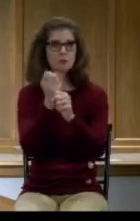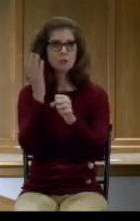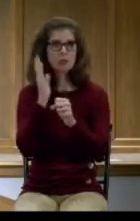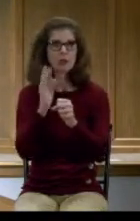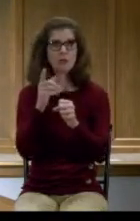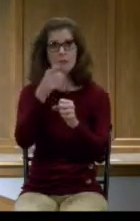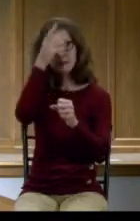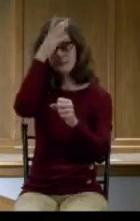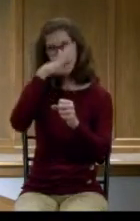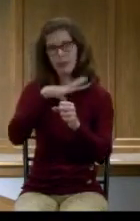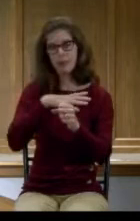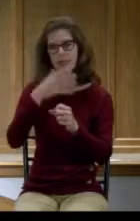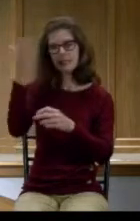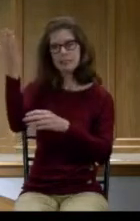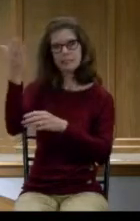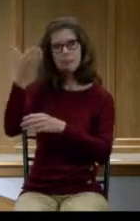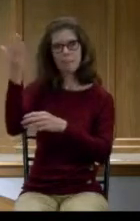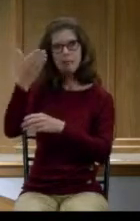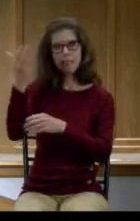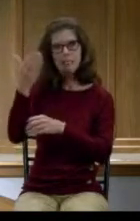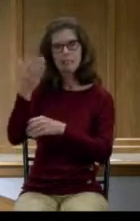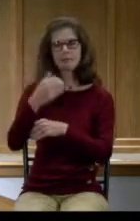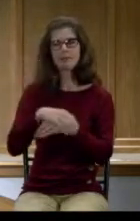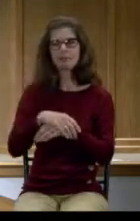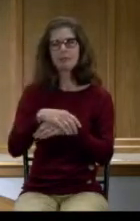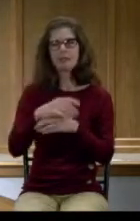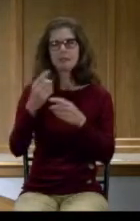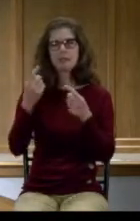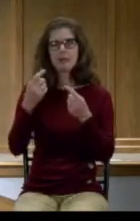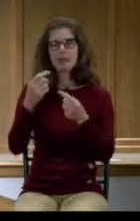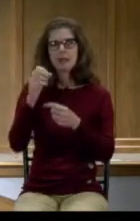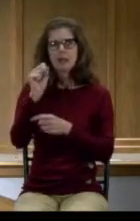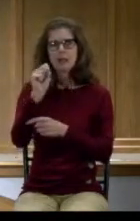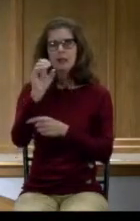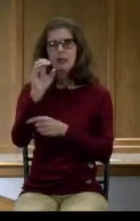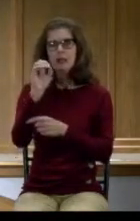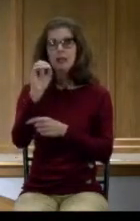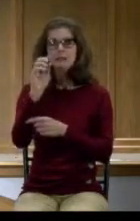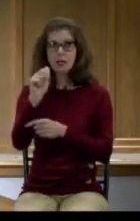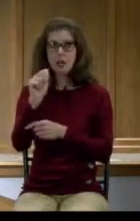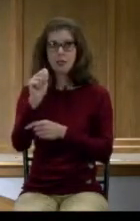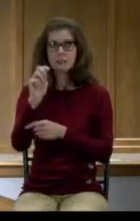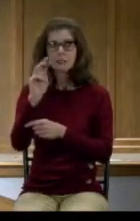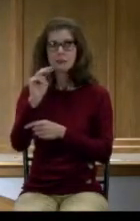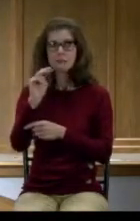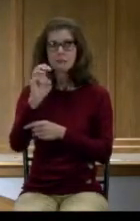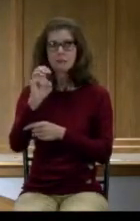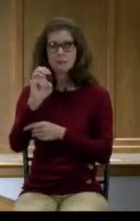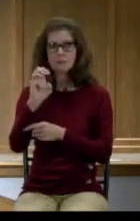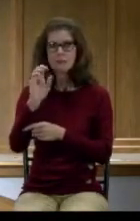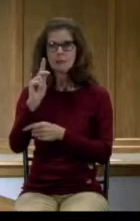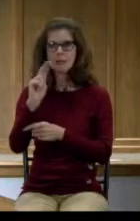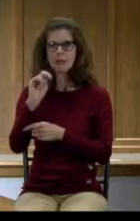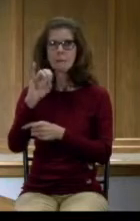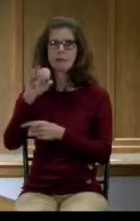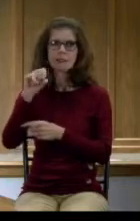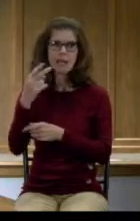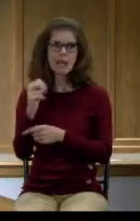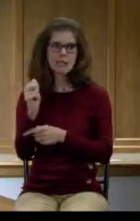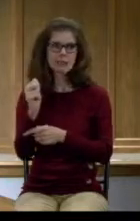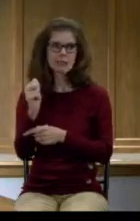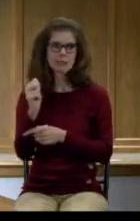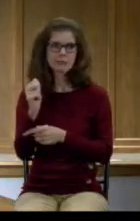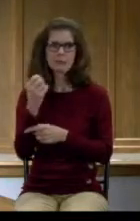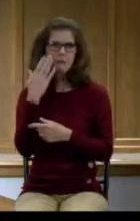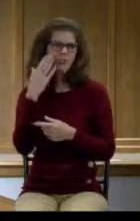speaking at Oklahoma Christian at a luncheon. Now, a lot of you aren't going to know who Scott McKnight is, but in the world of